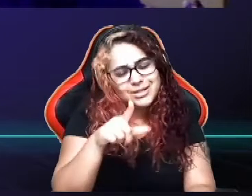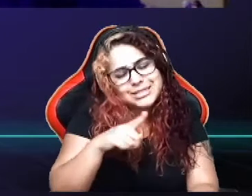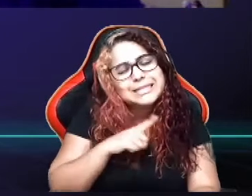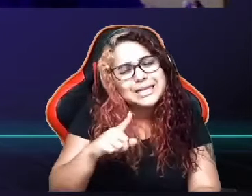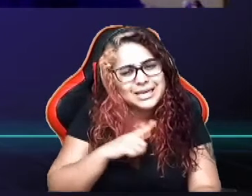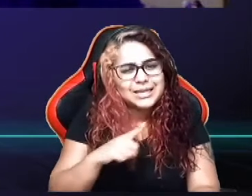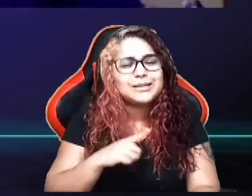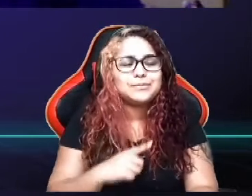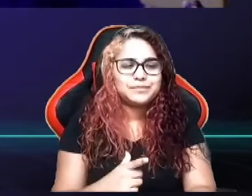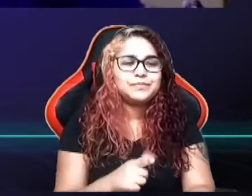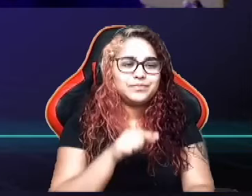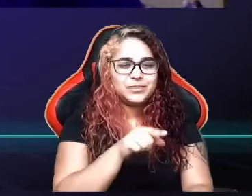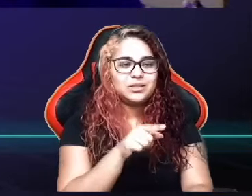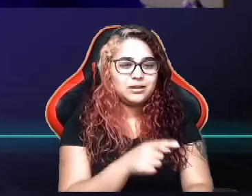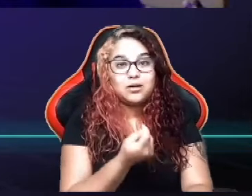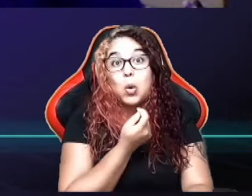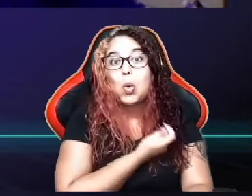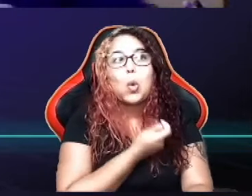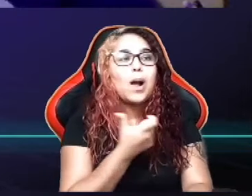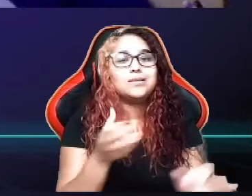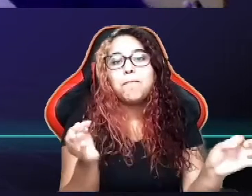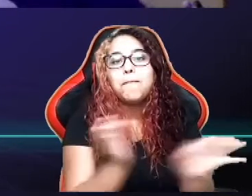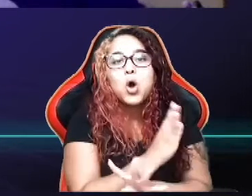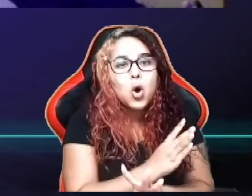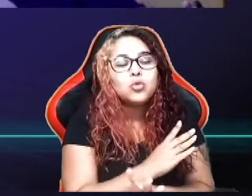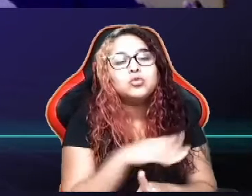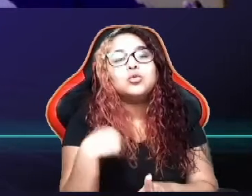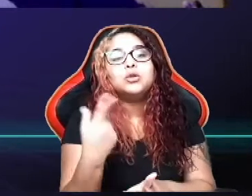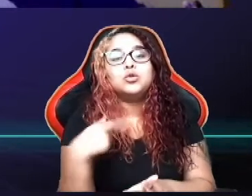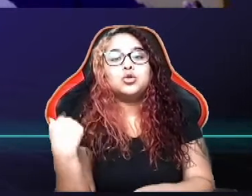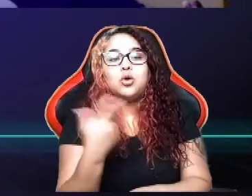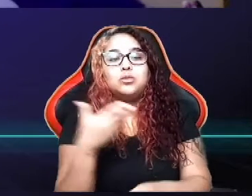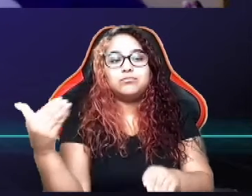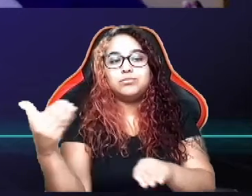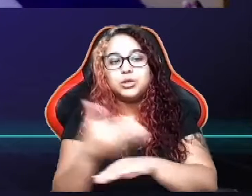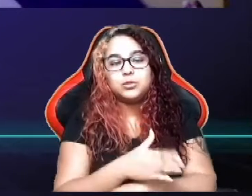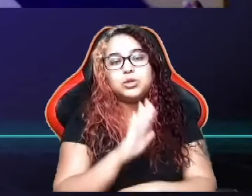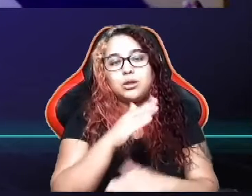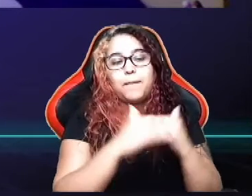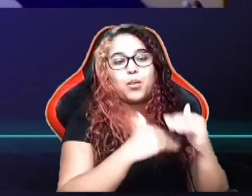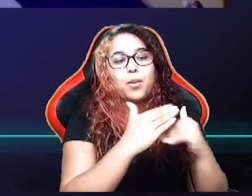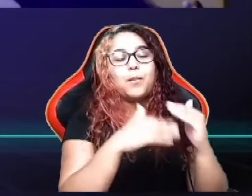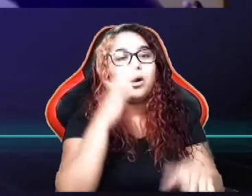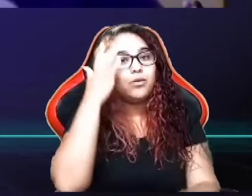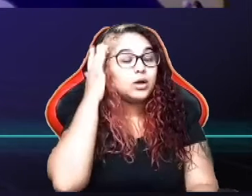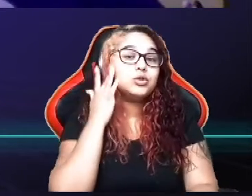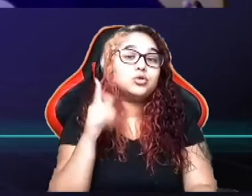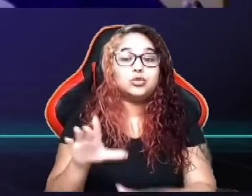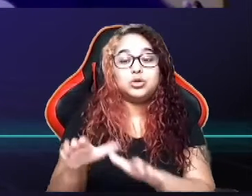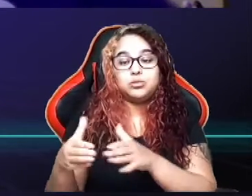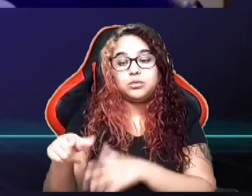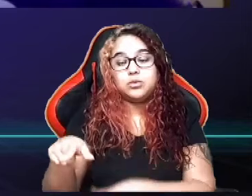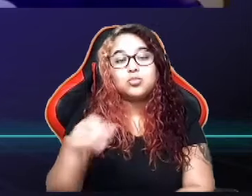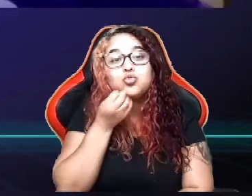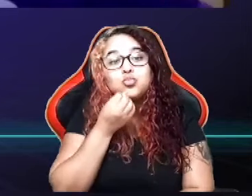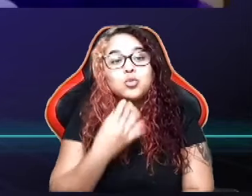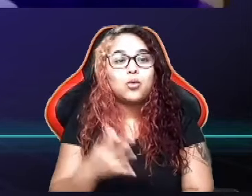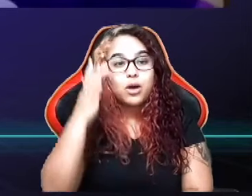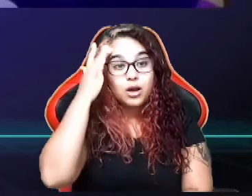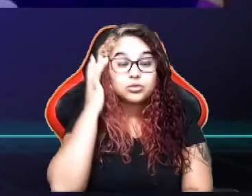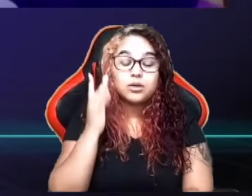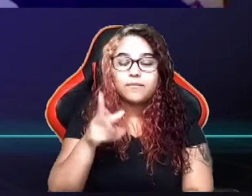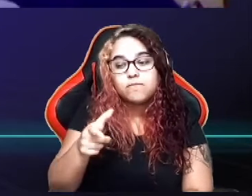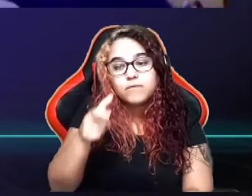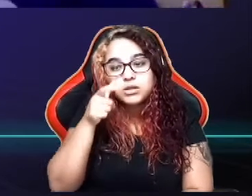product, which they had. It was basically ready when we came in. It was far along the development, but they have a very